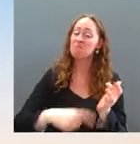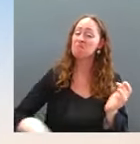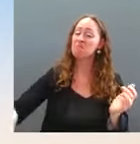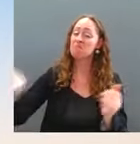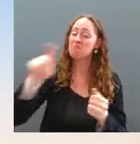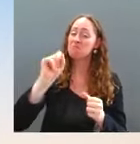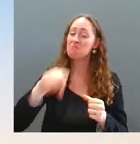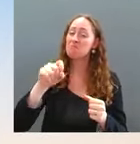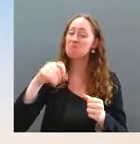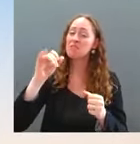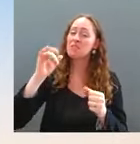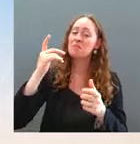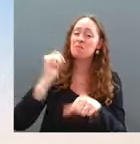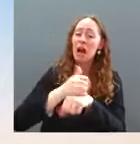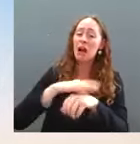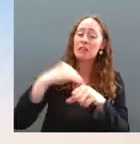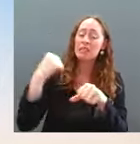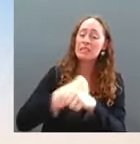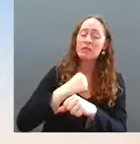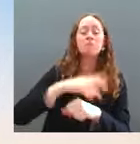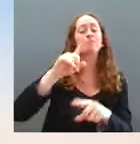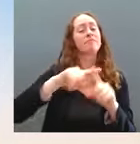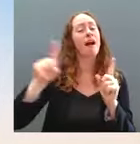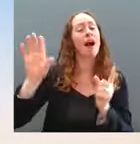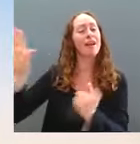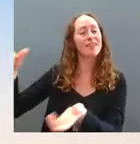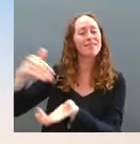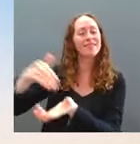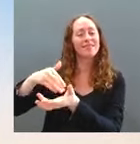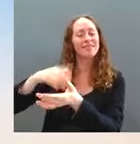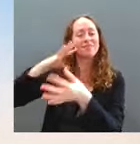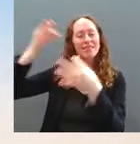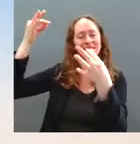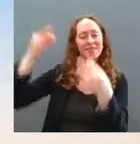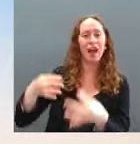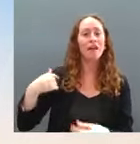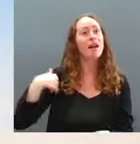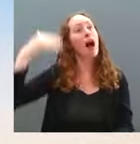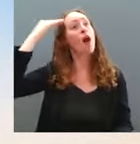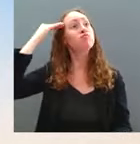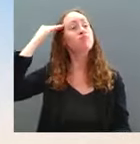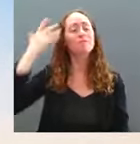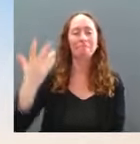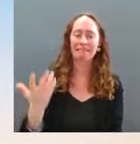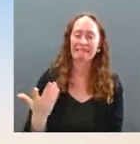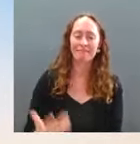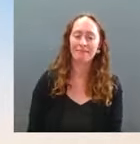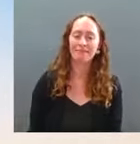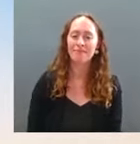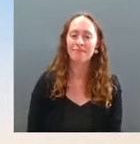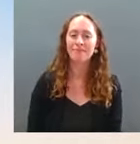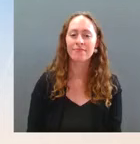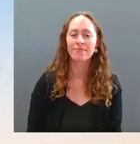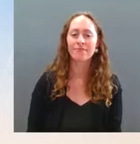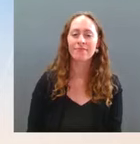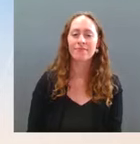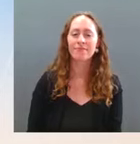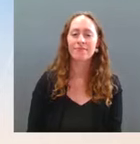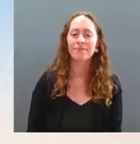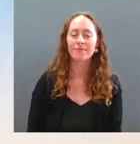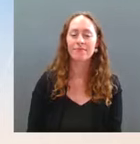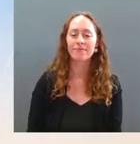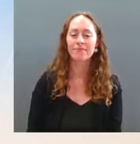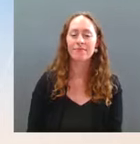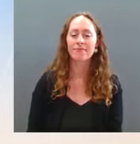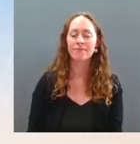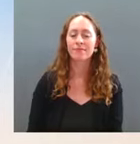make a prediction of that at this point in time. Is it fair for us to conclude that the event tomorrow was a factor in it being outside and being tomorrow given outside of